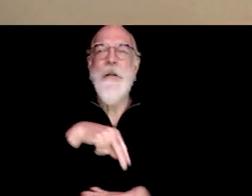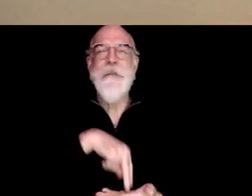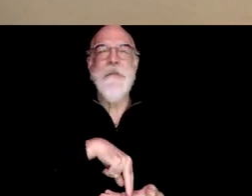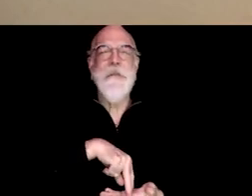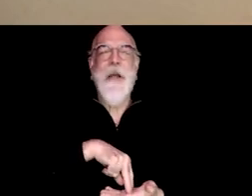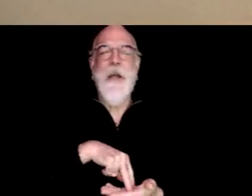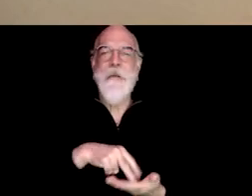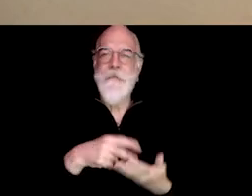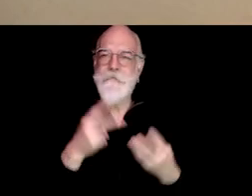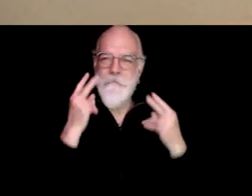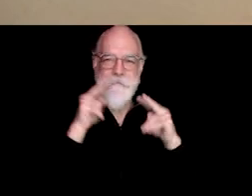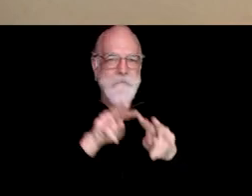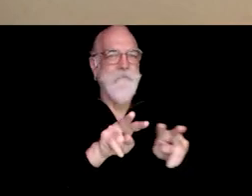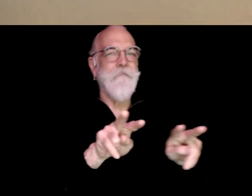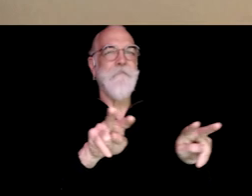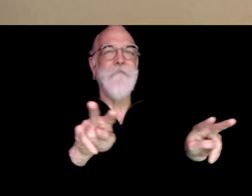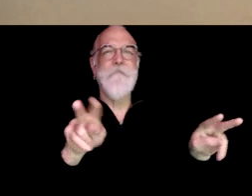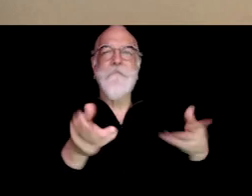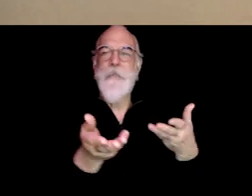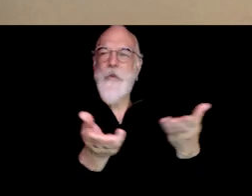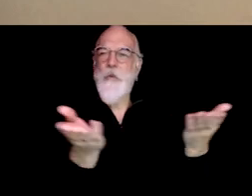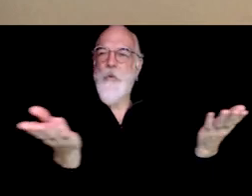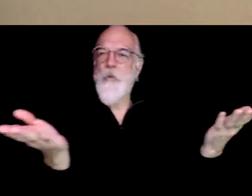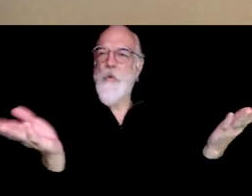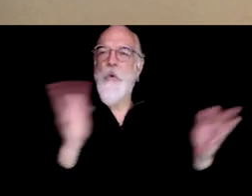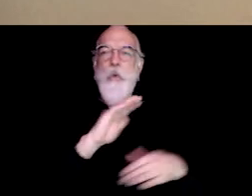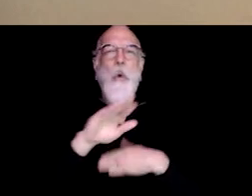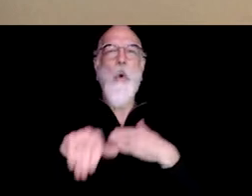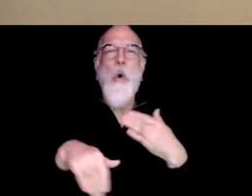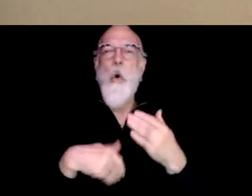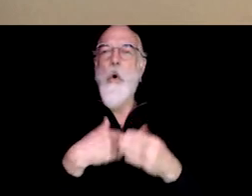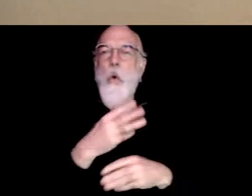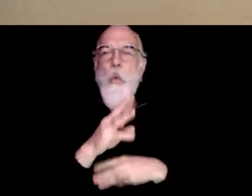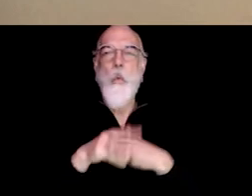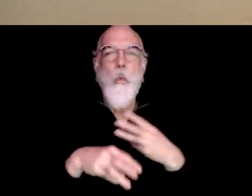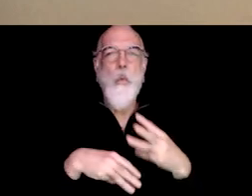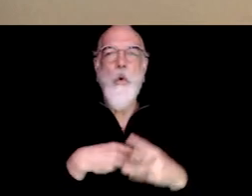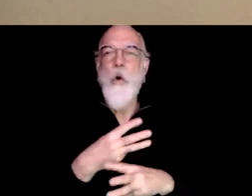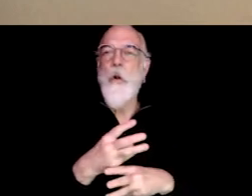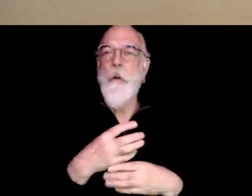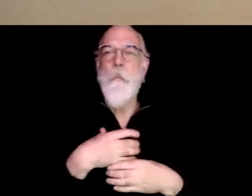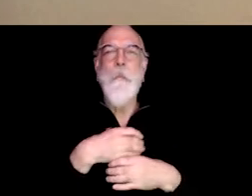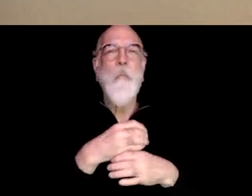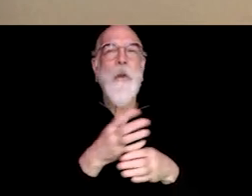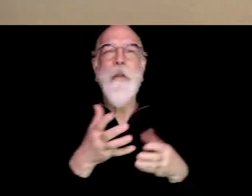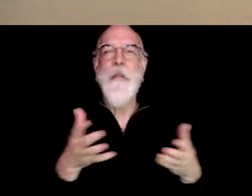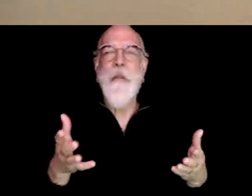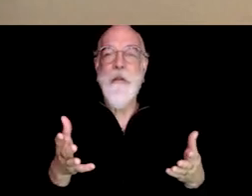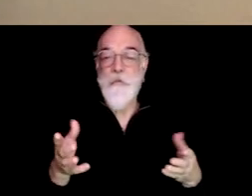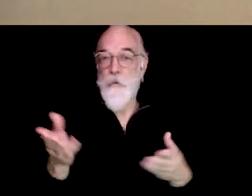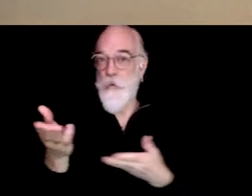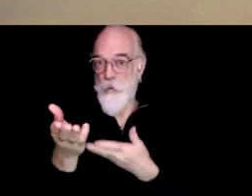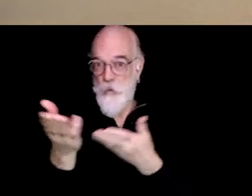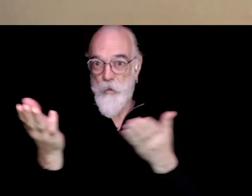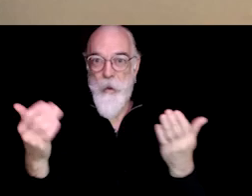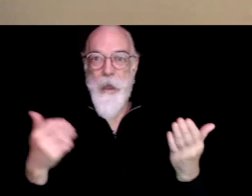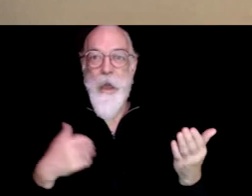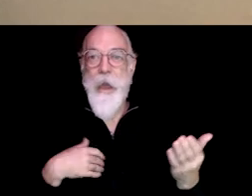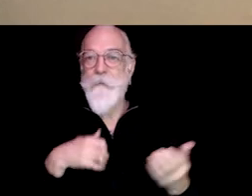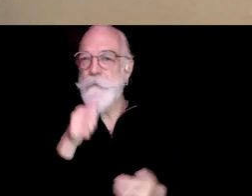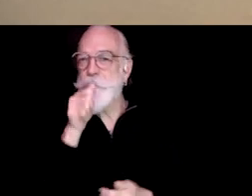and the rest of creation, also with secret names. I send this